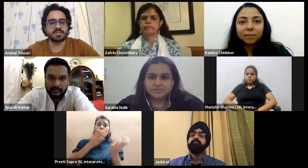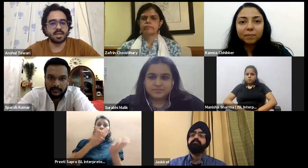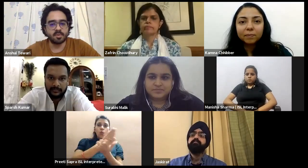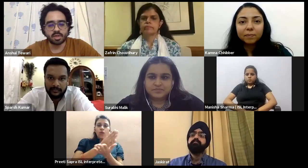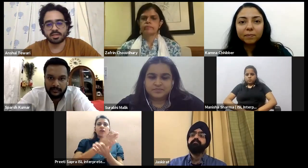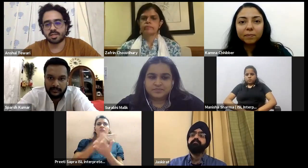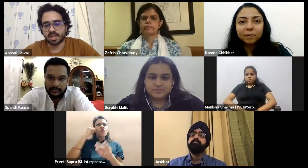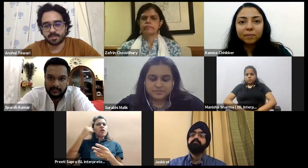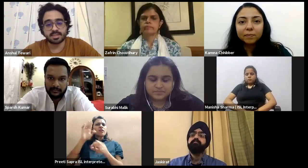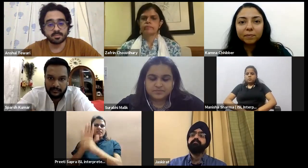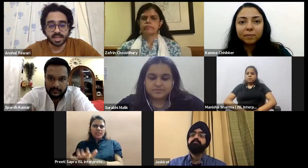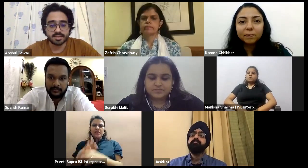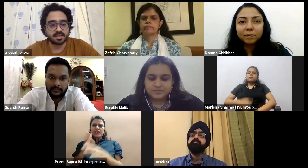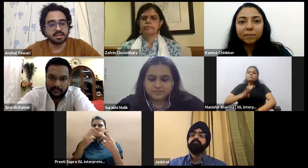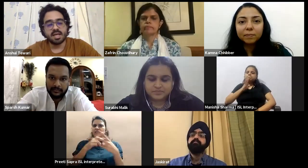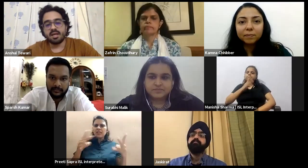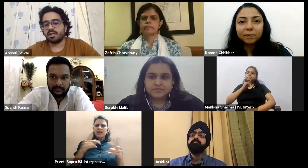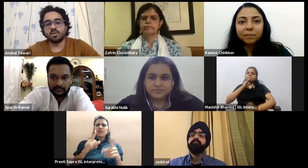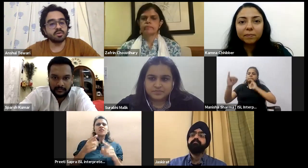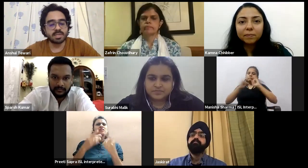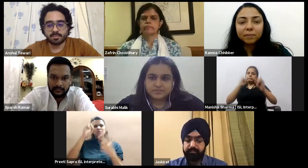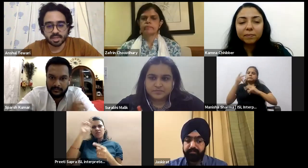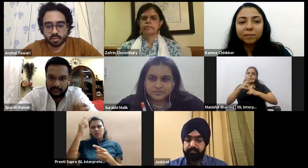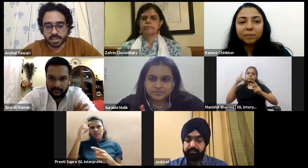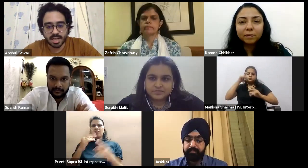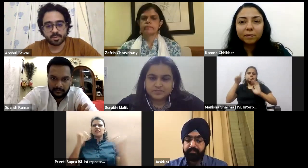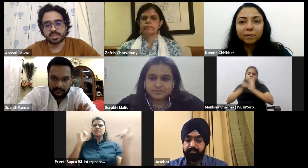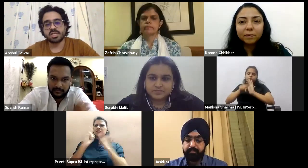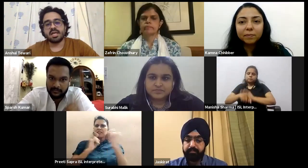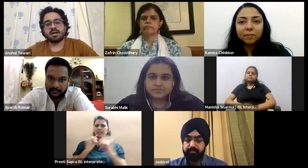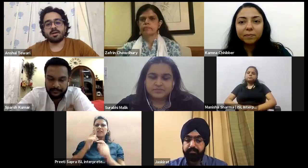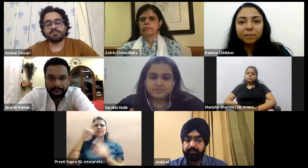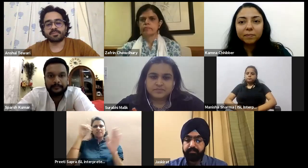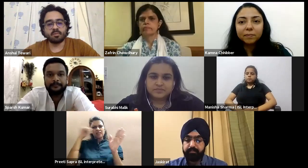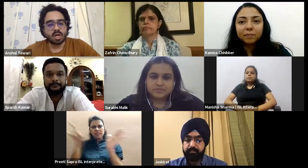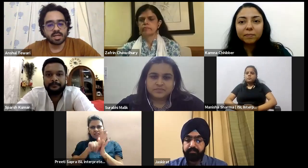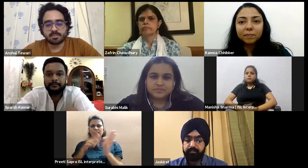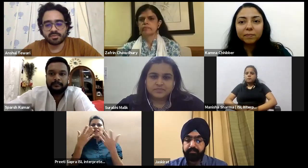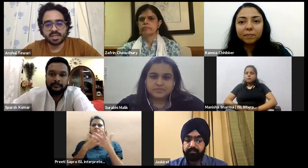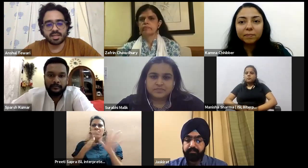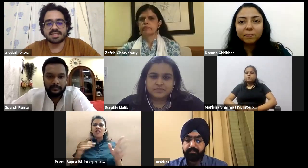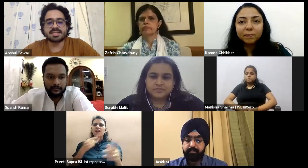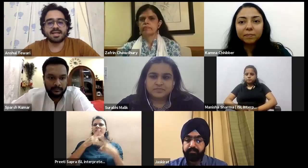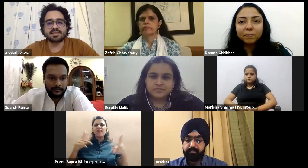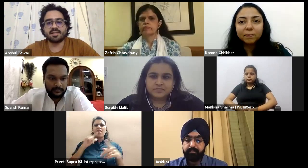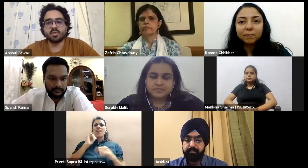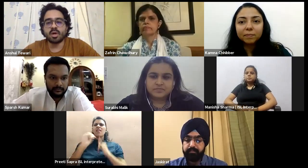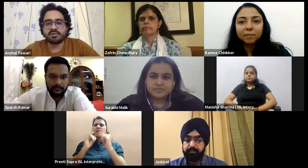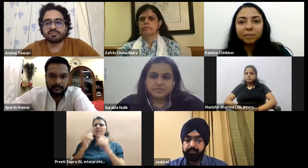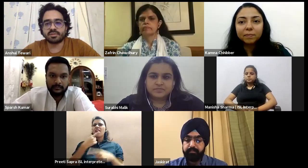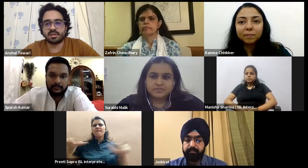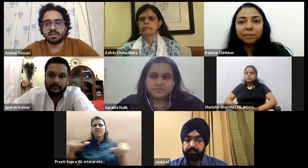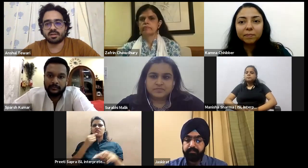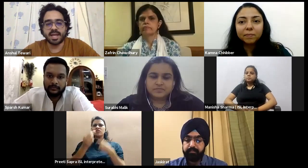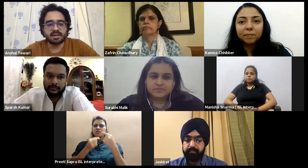discrimination, from scapegoating, stereotyping, stigmatizing, use of xenophobic language. What are some of the insights that you